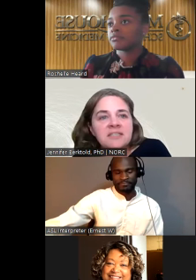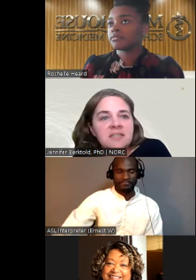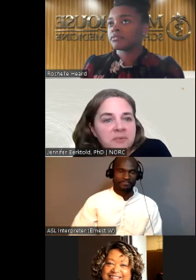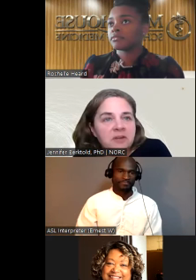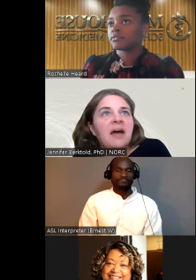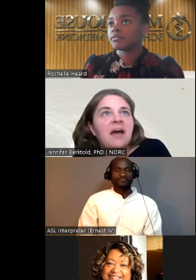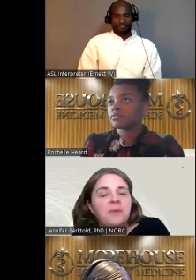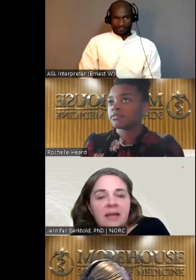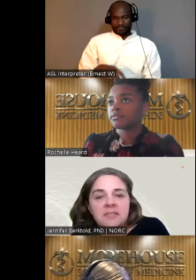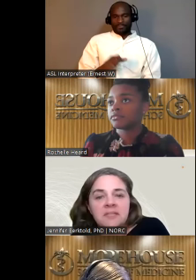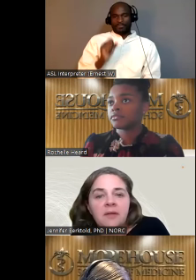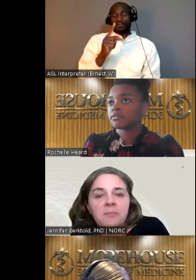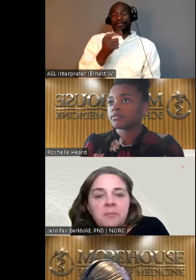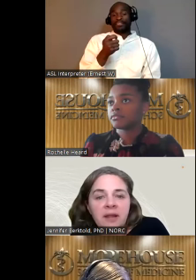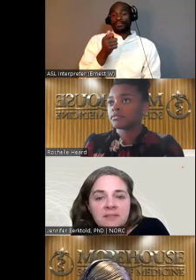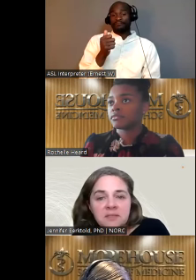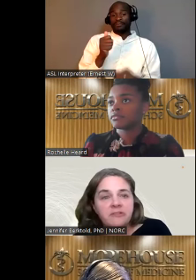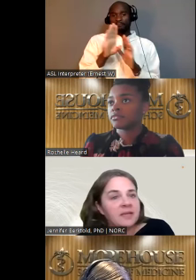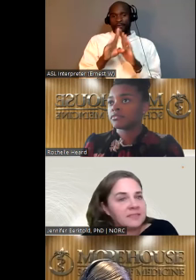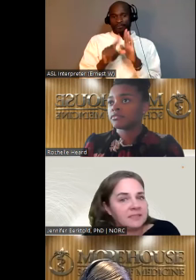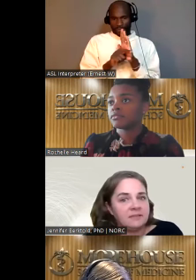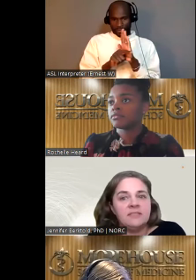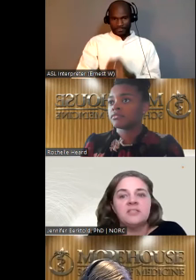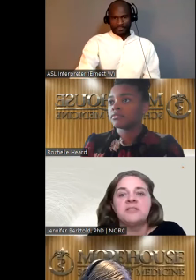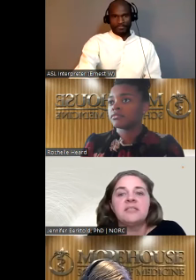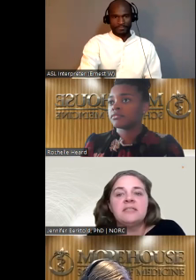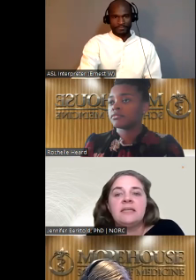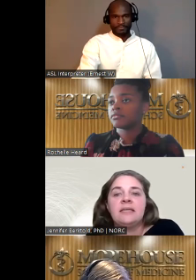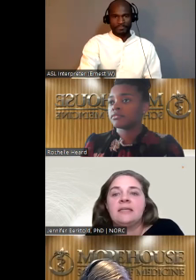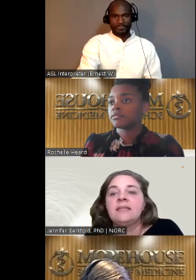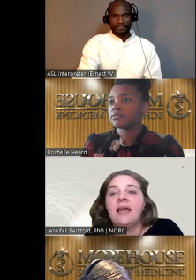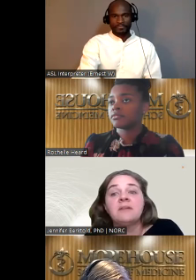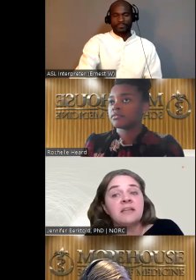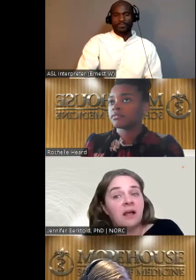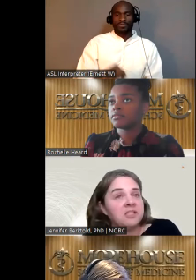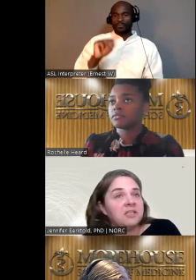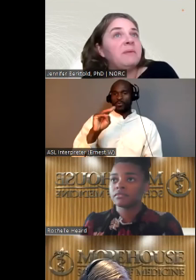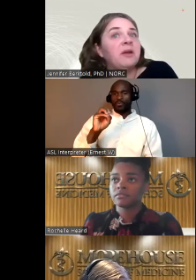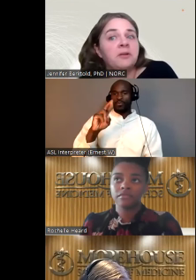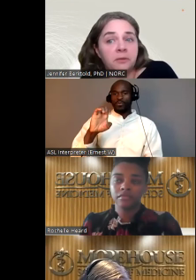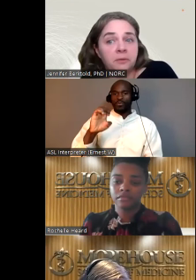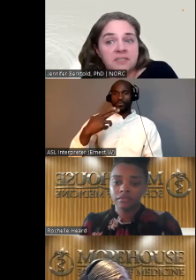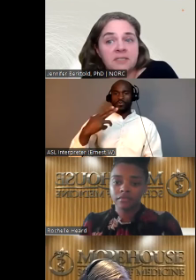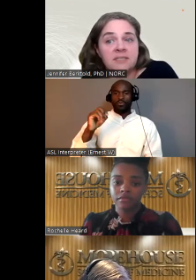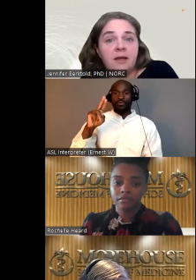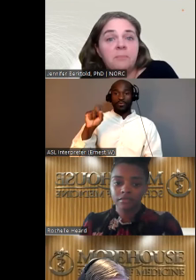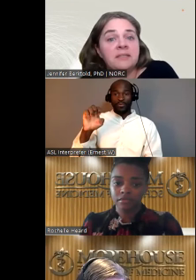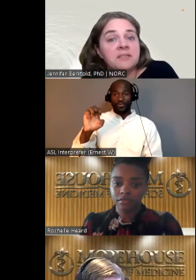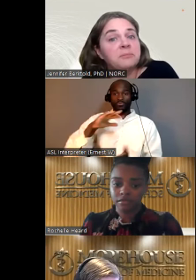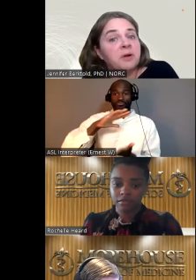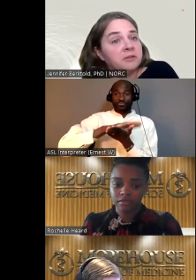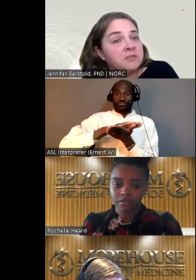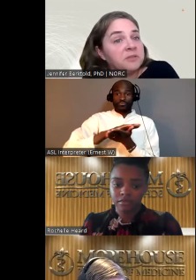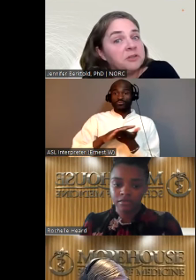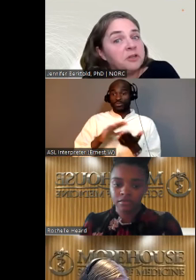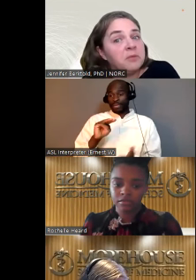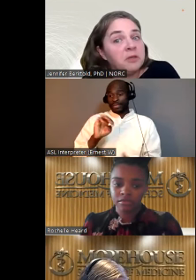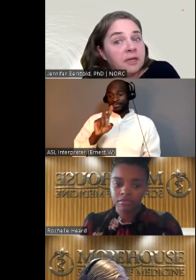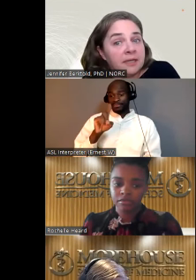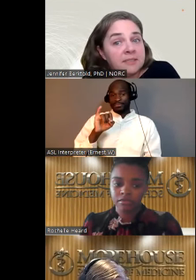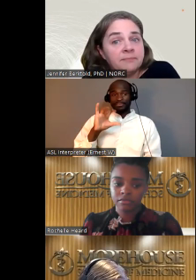Just a little bit of background. The Morehouse School of Medicine is interested in how technology can be better used to help NCRN partners